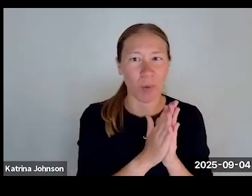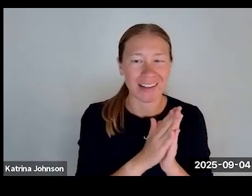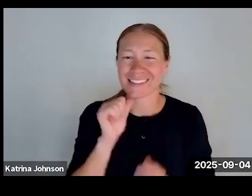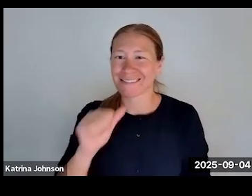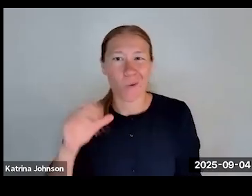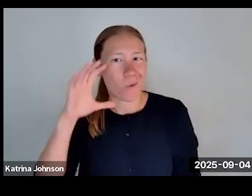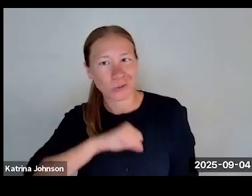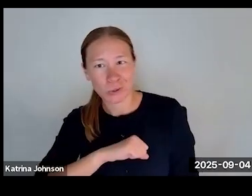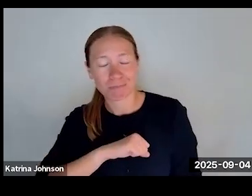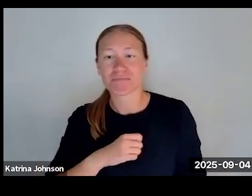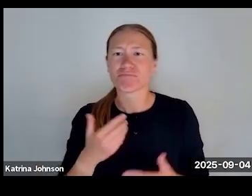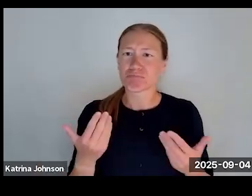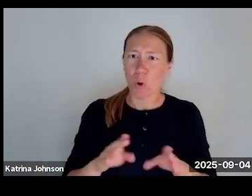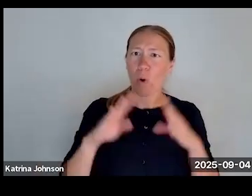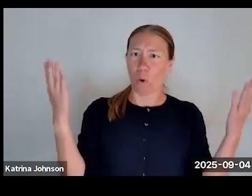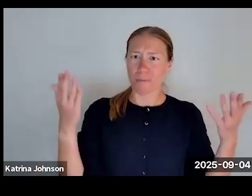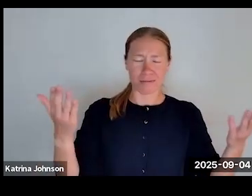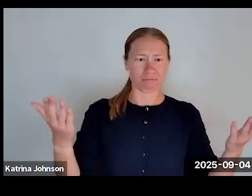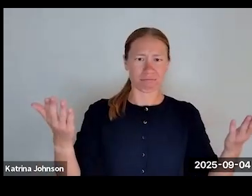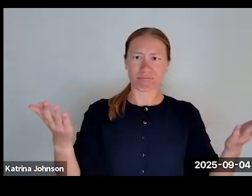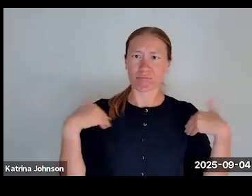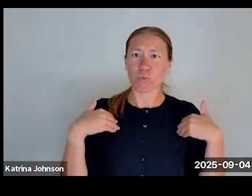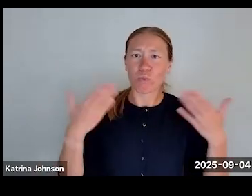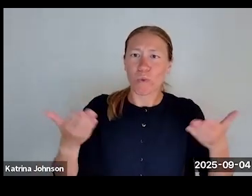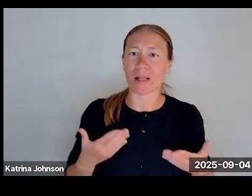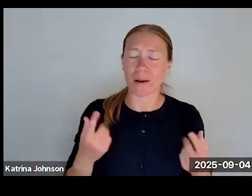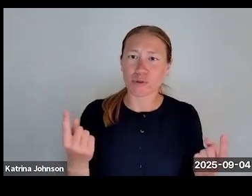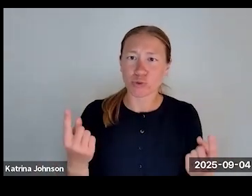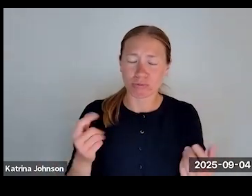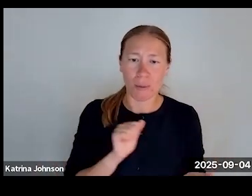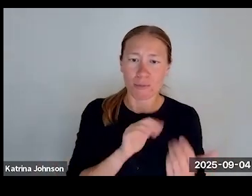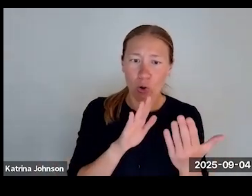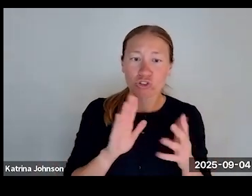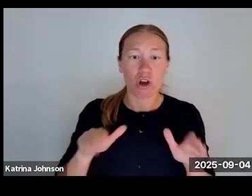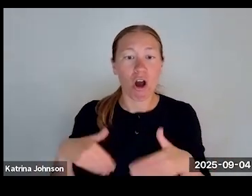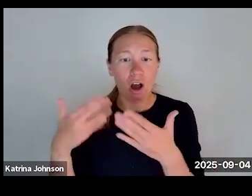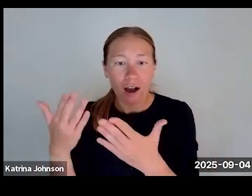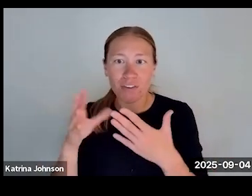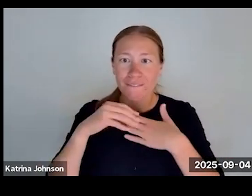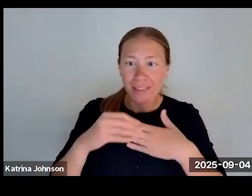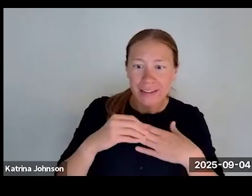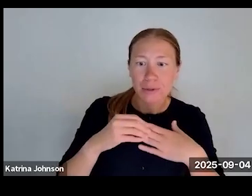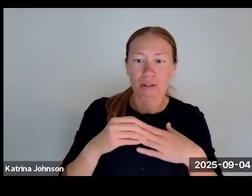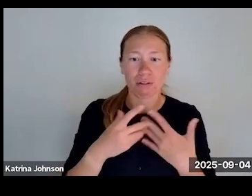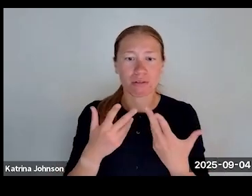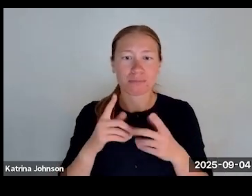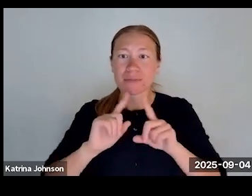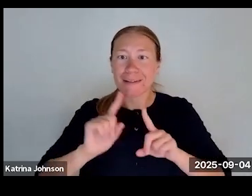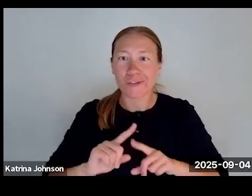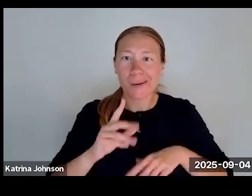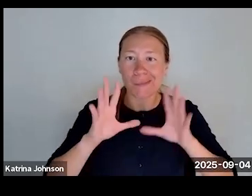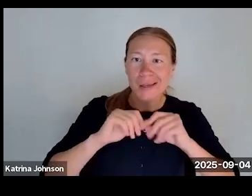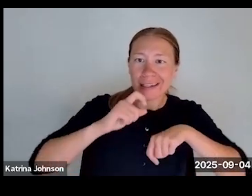approachable, invite questions, and offer flexible ways to provide those questions. Provide flexible meeting